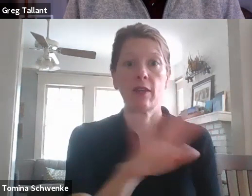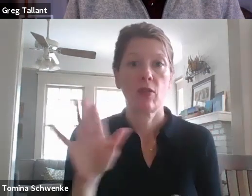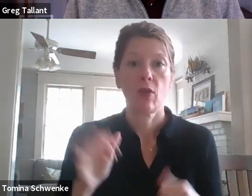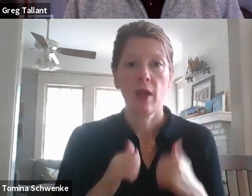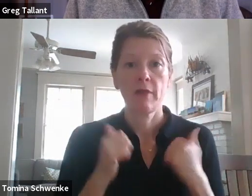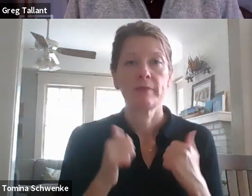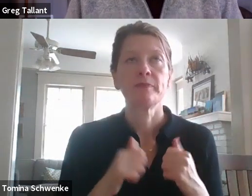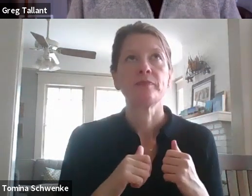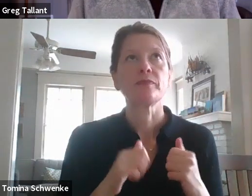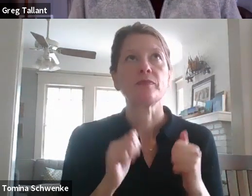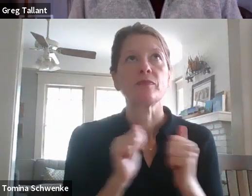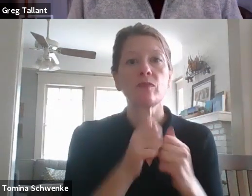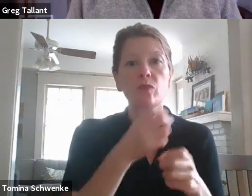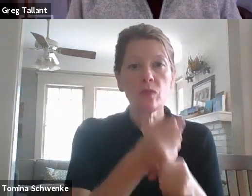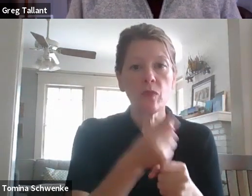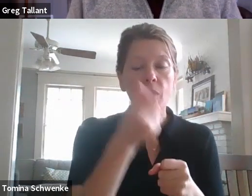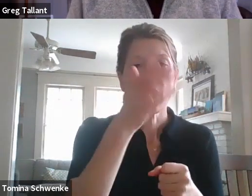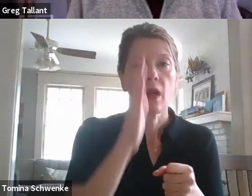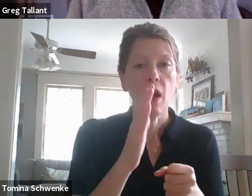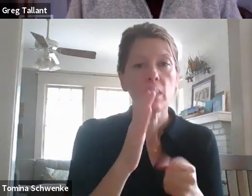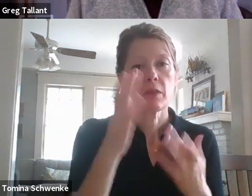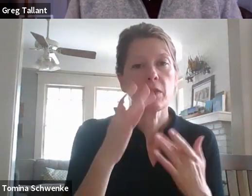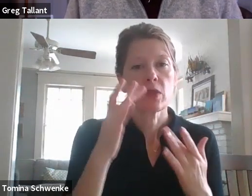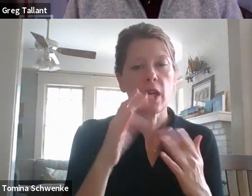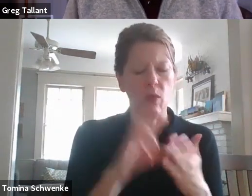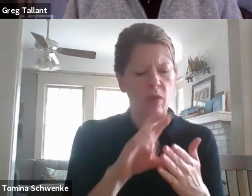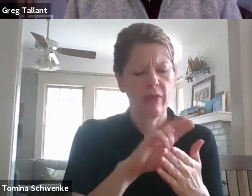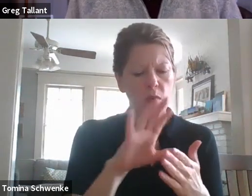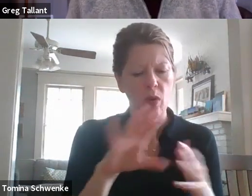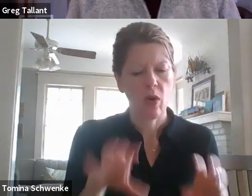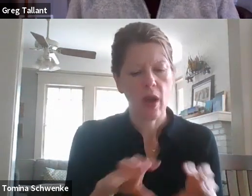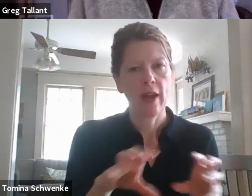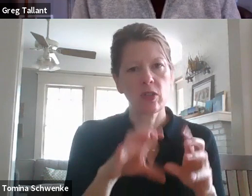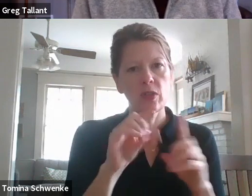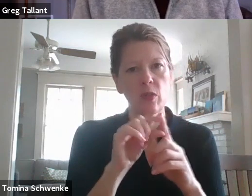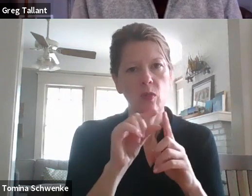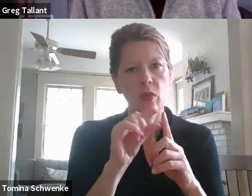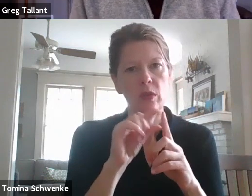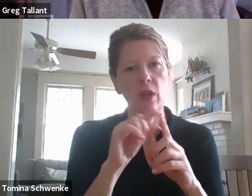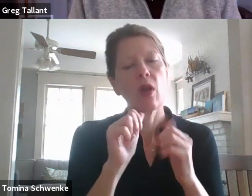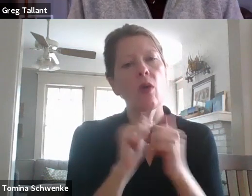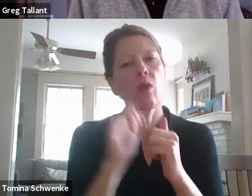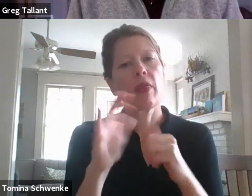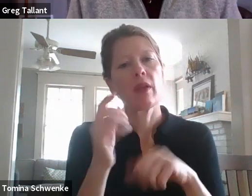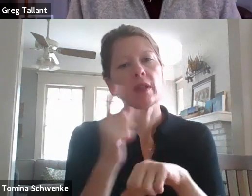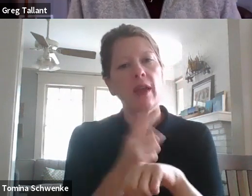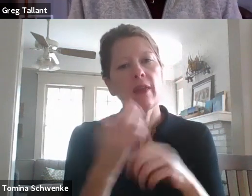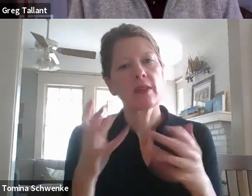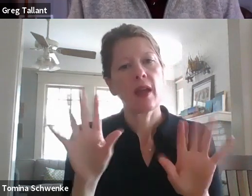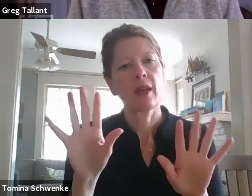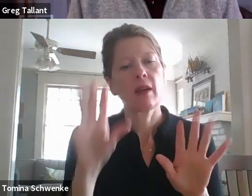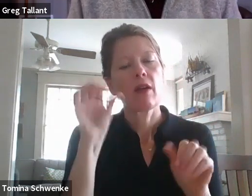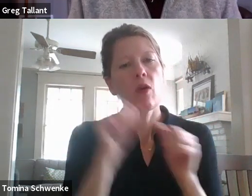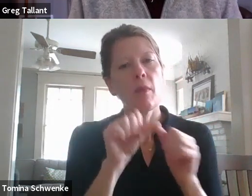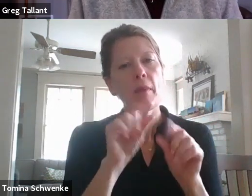With trust in God's mercy, review your actions and words in the day that is ending. Remember the encounters you